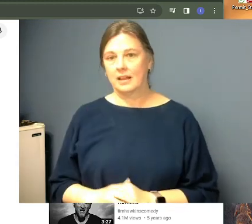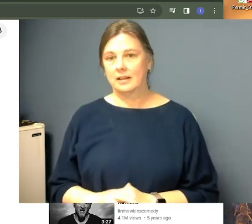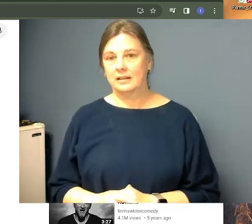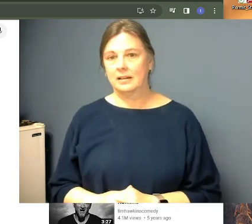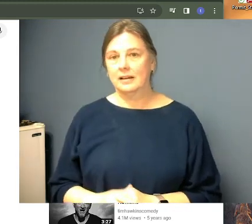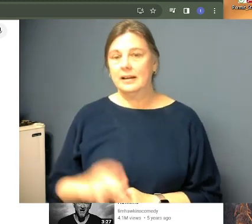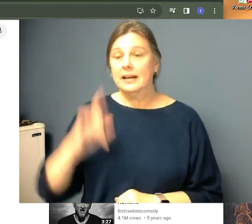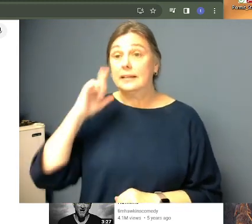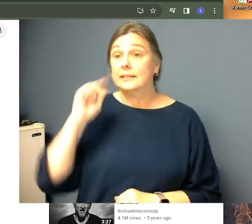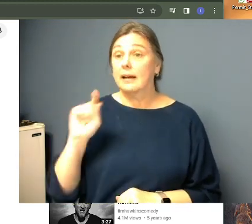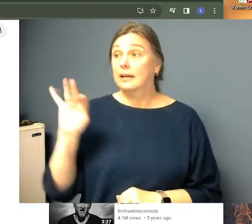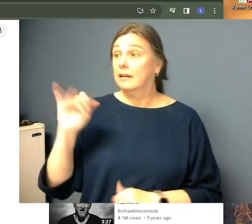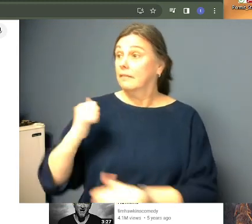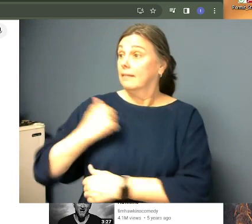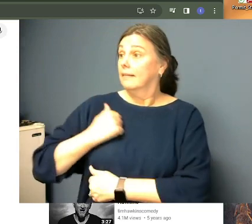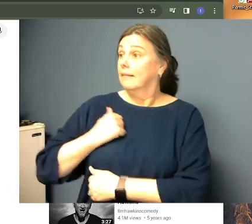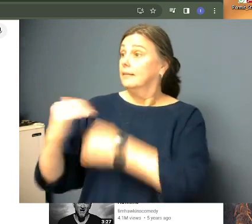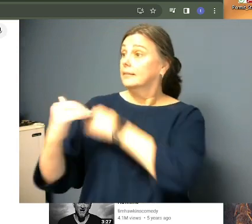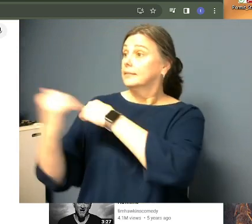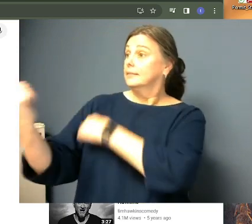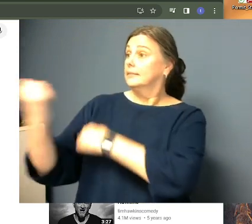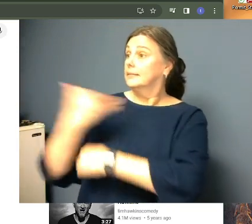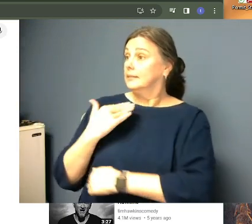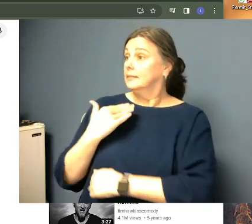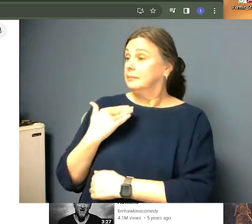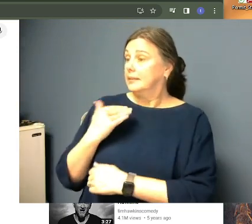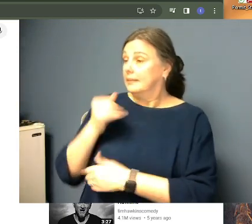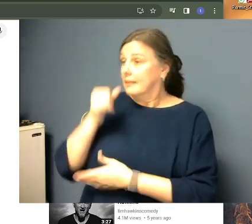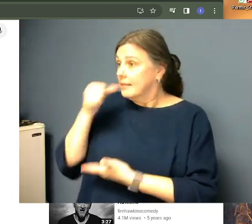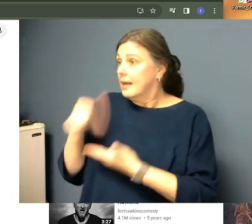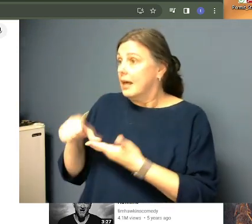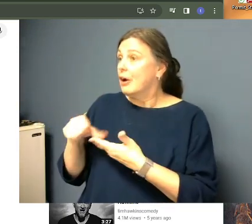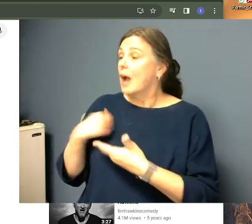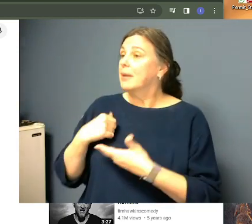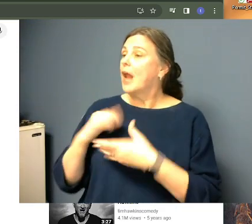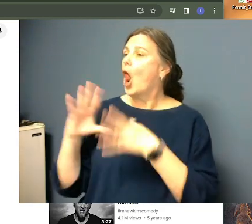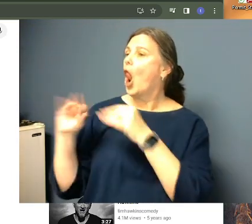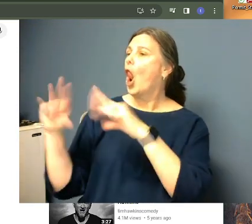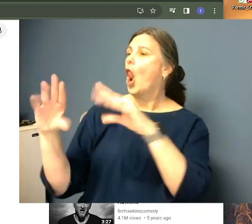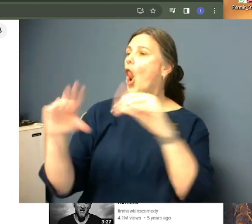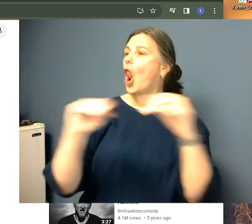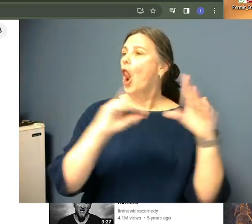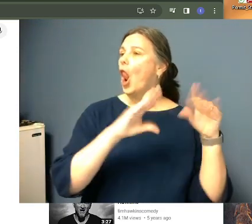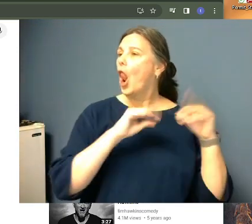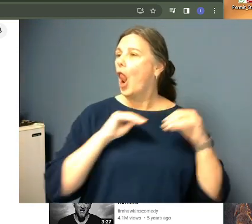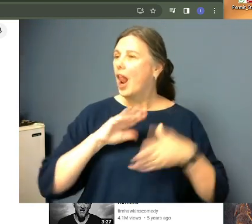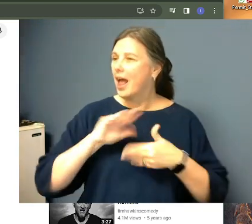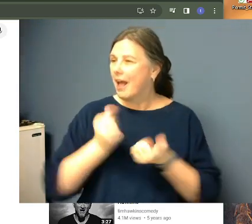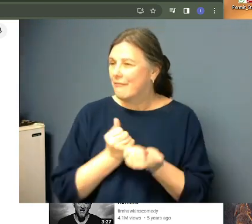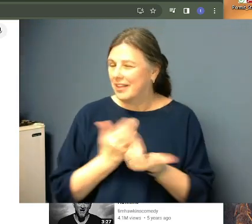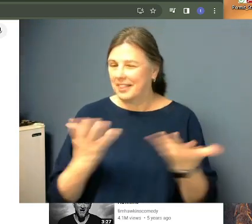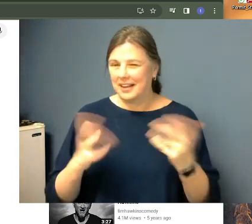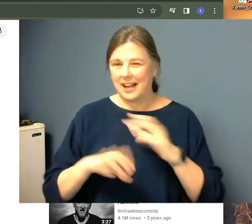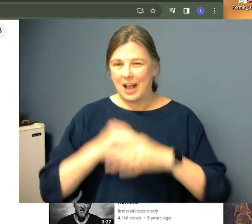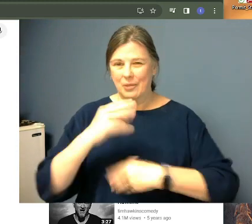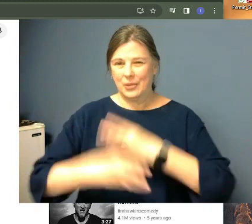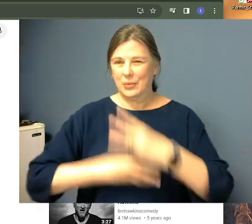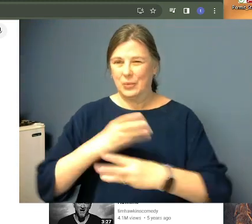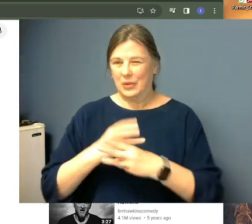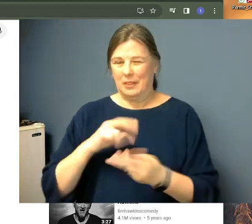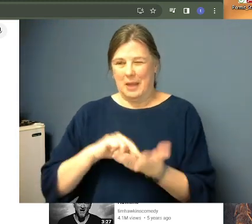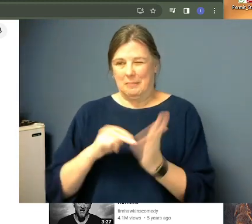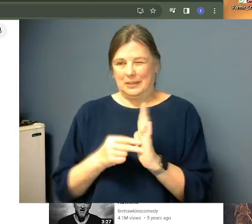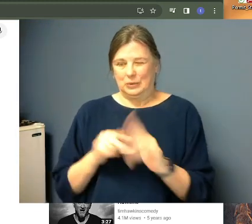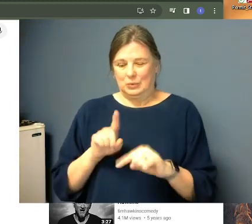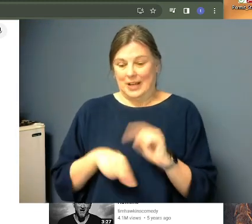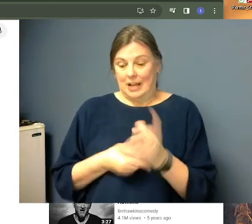just talking about out and about and share some top secret information because we can't be trusted with